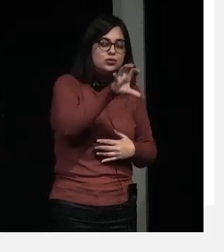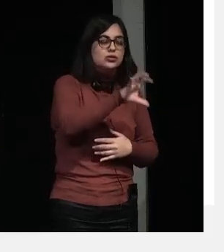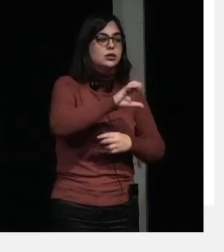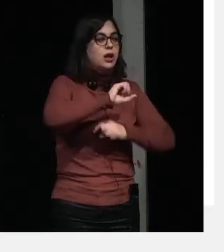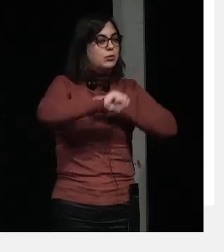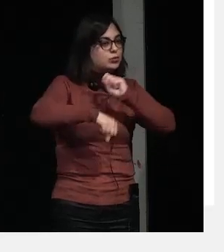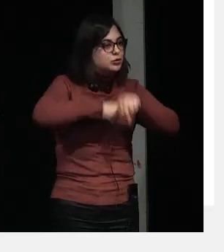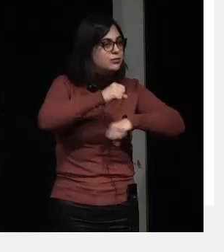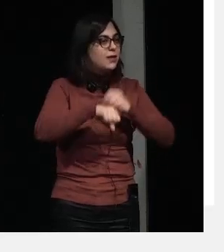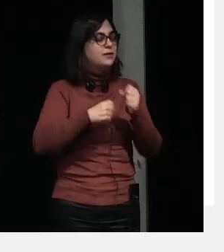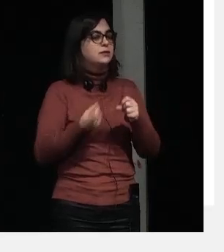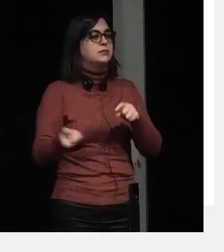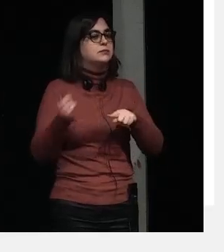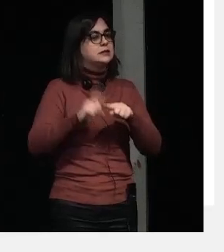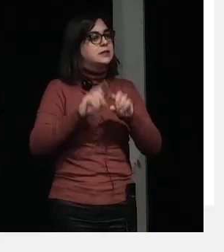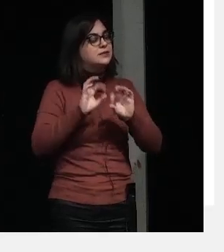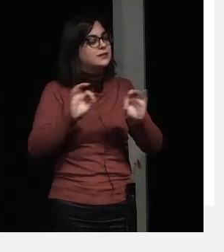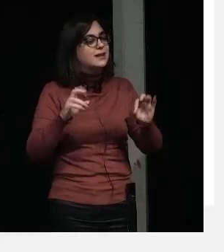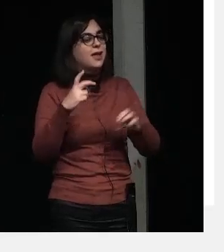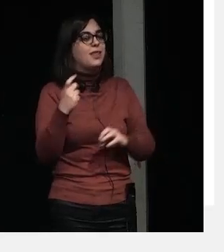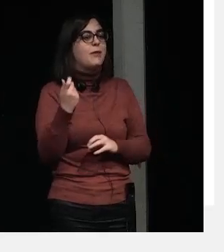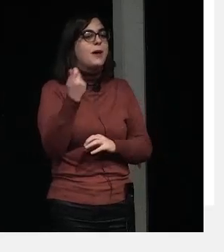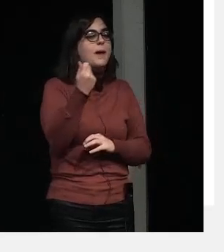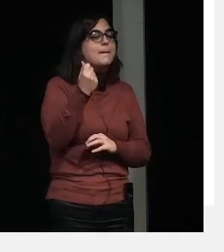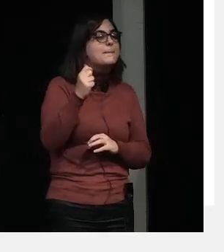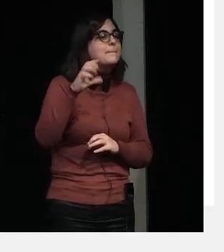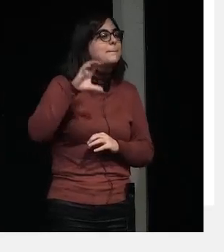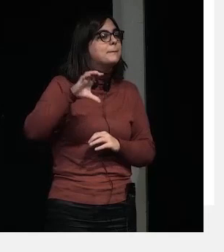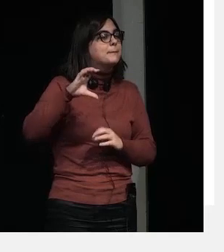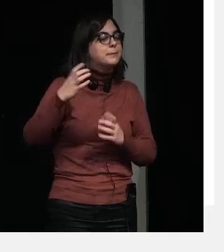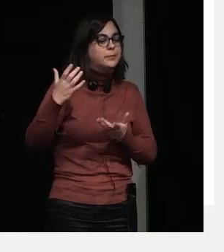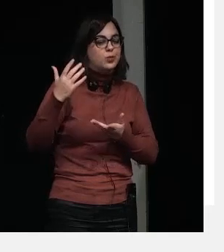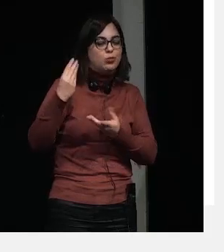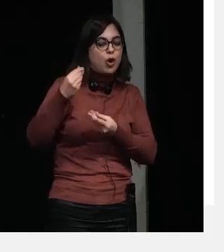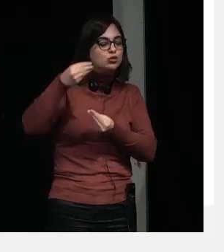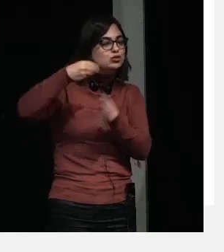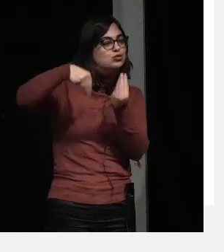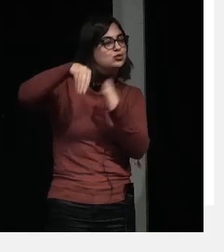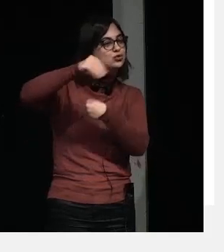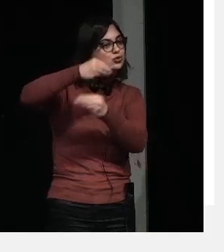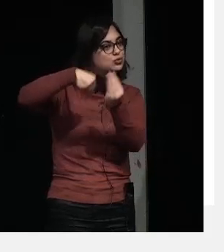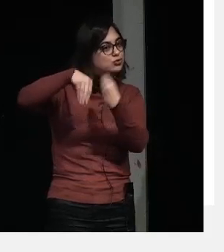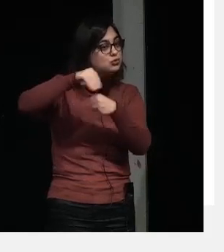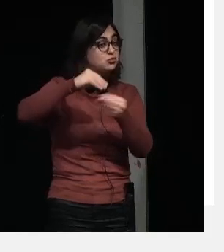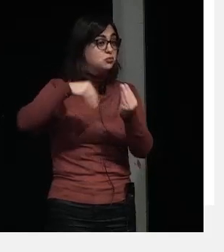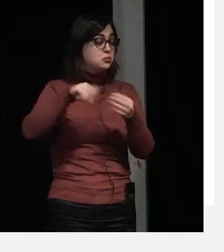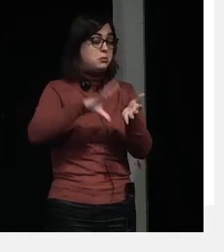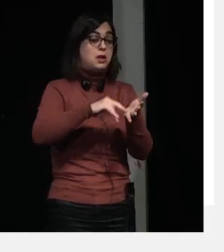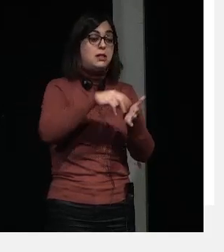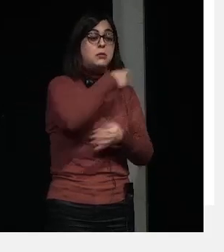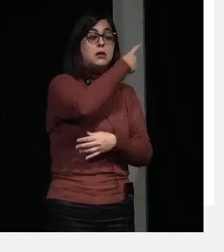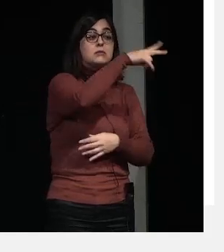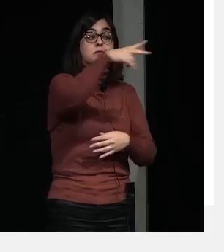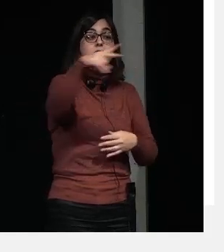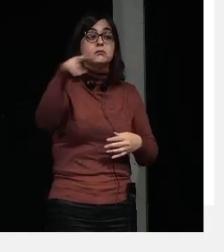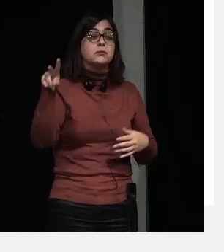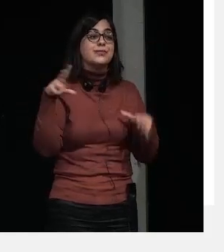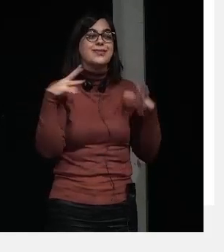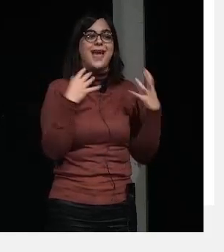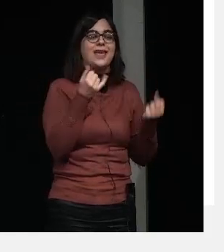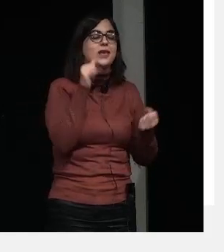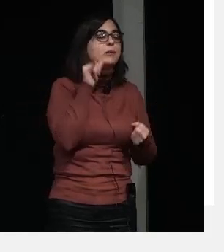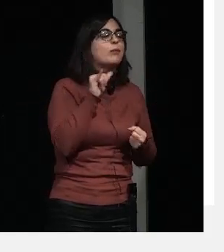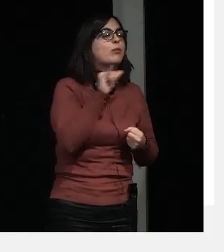build in their budgets opportunities to be iterative, to when you discover something in your permanent collection or your installation